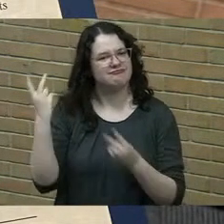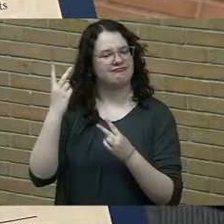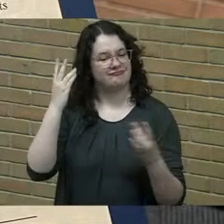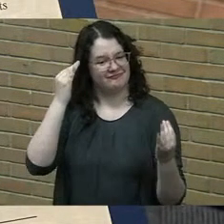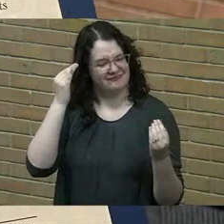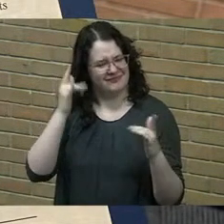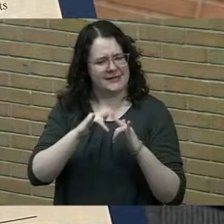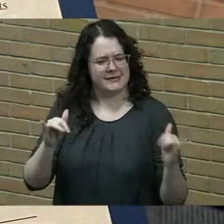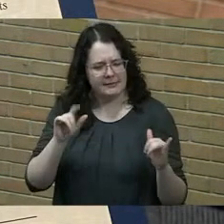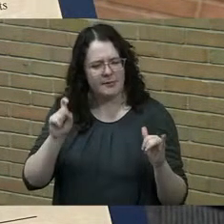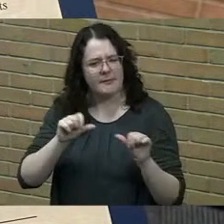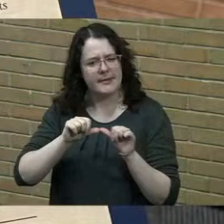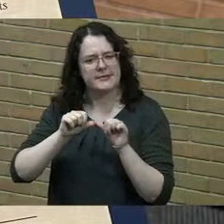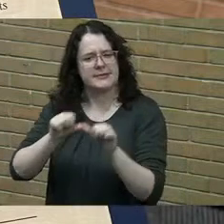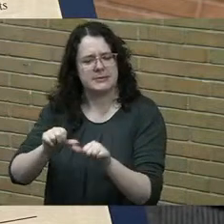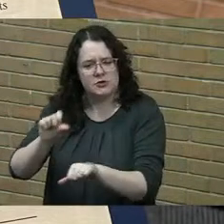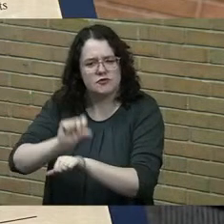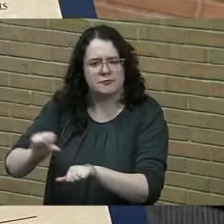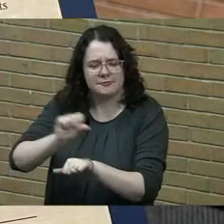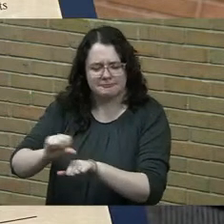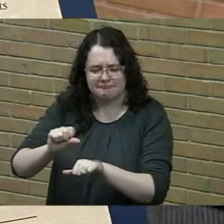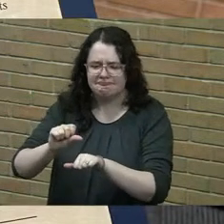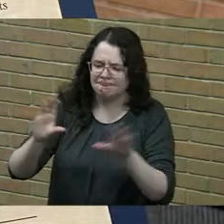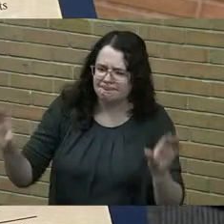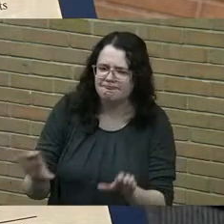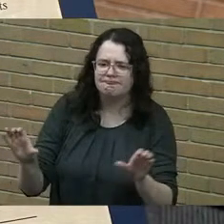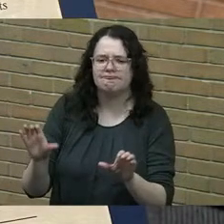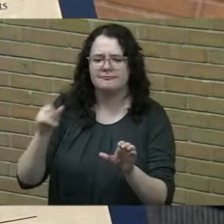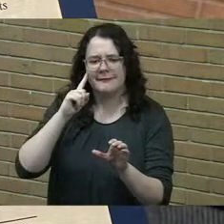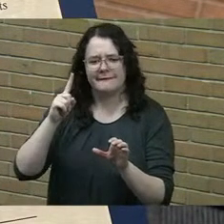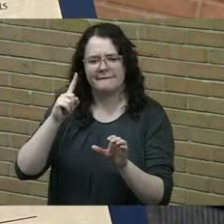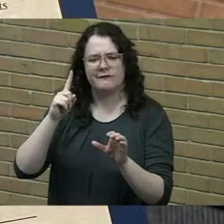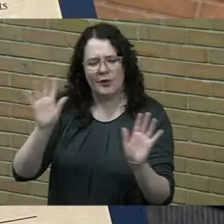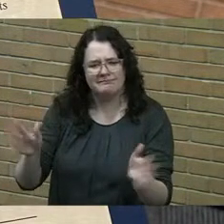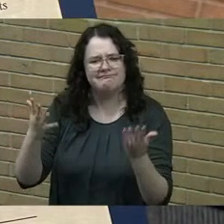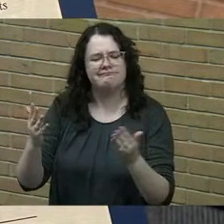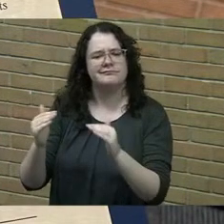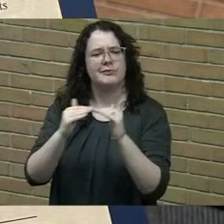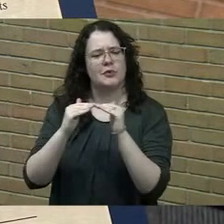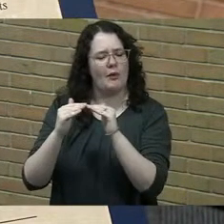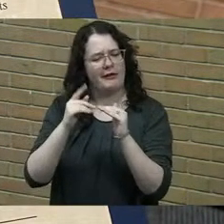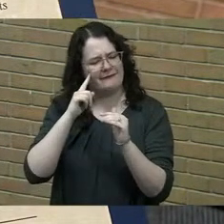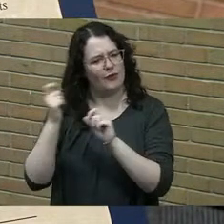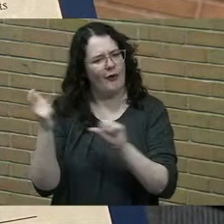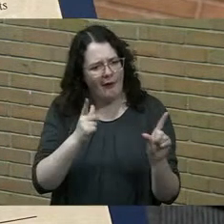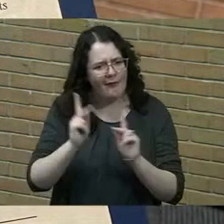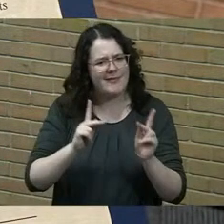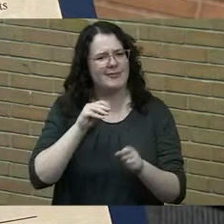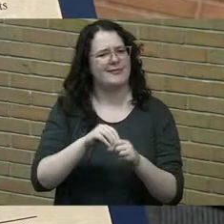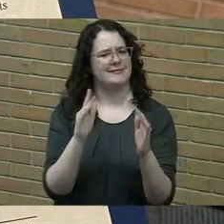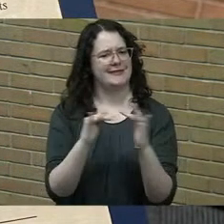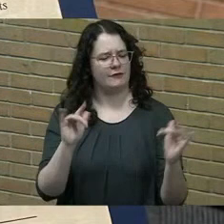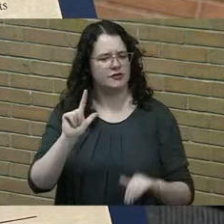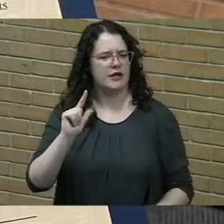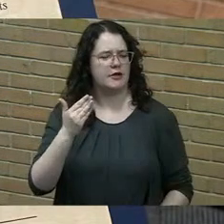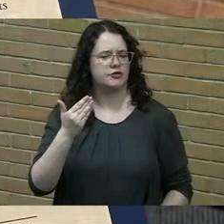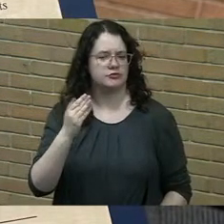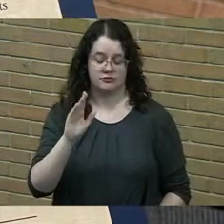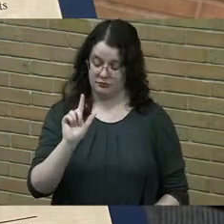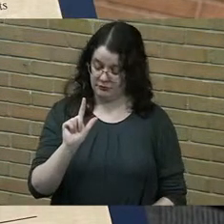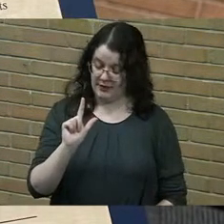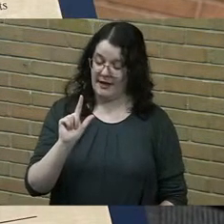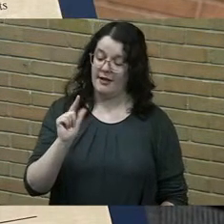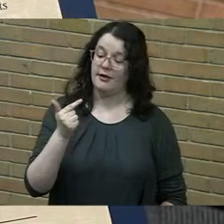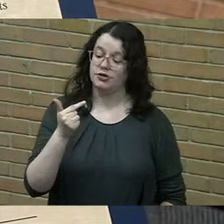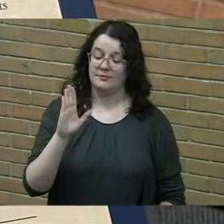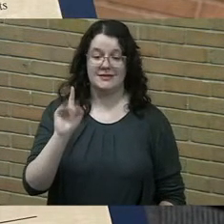continue to take action to advance the cause of equality for all members of the diverse LGBTQ+ community and